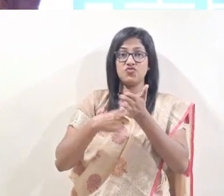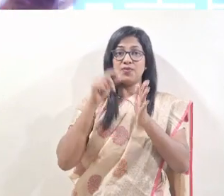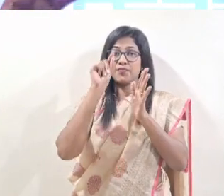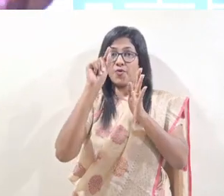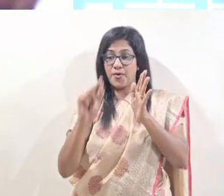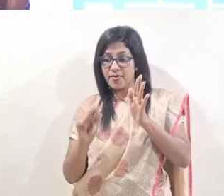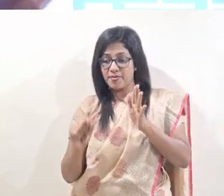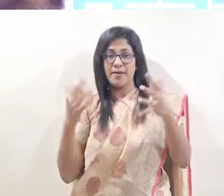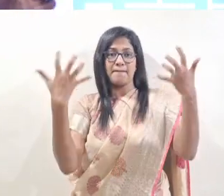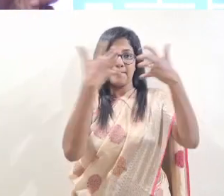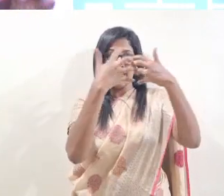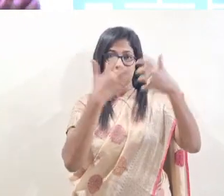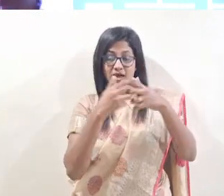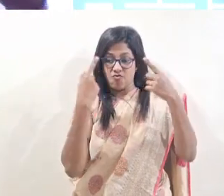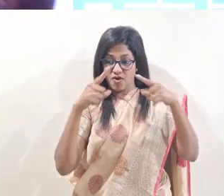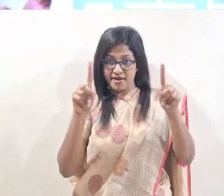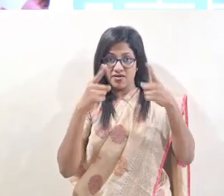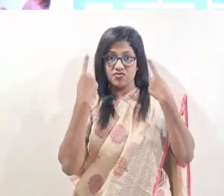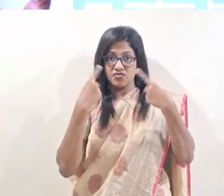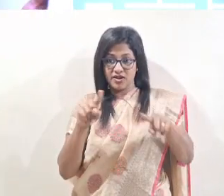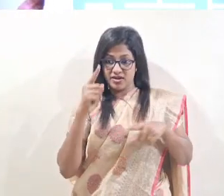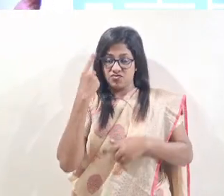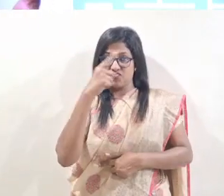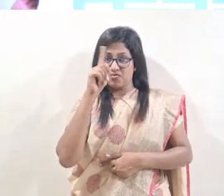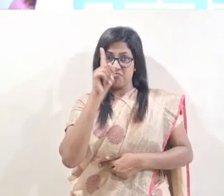parameters and to see which parameter is